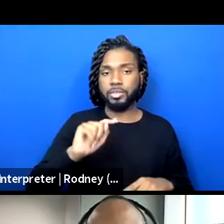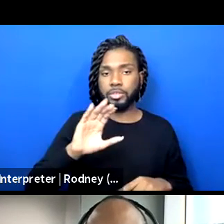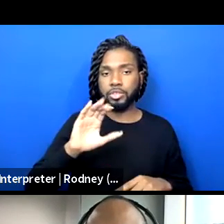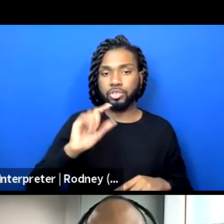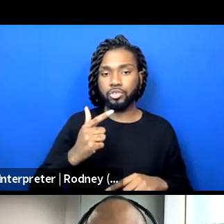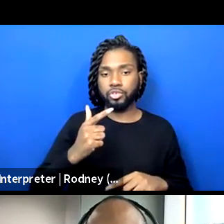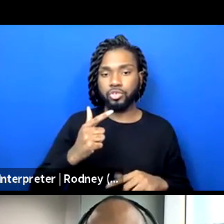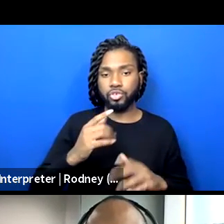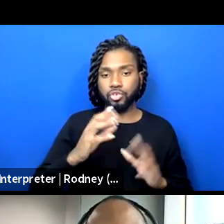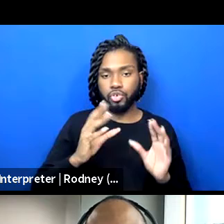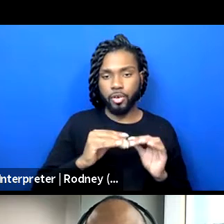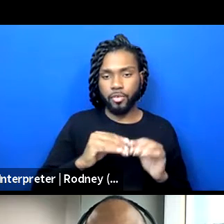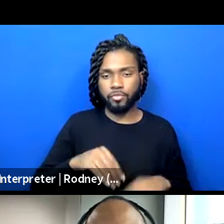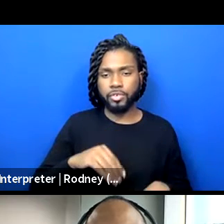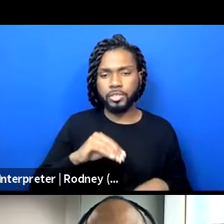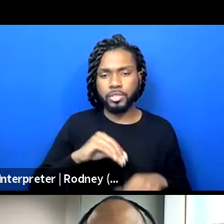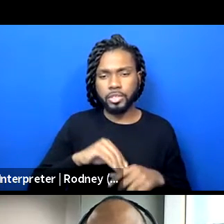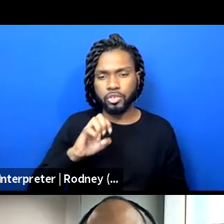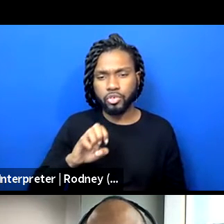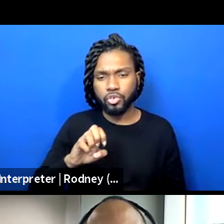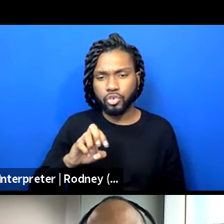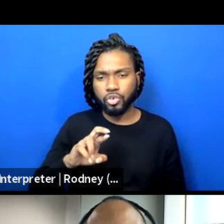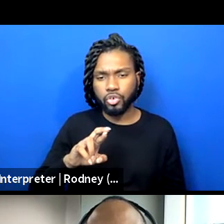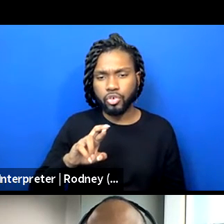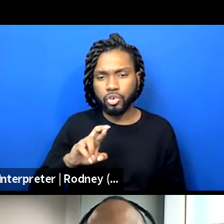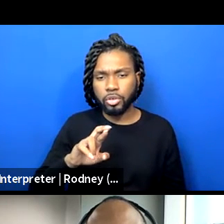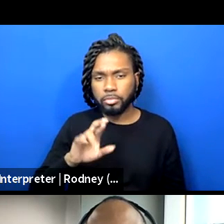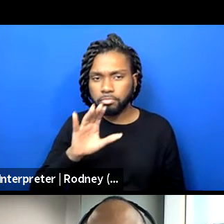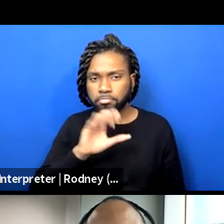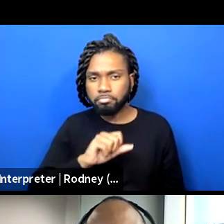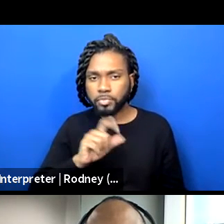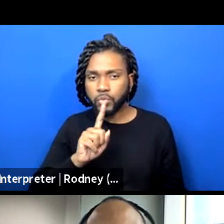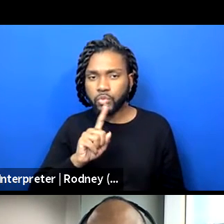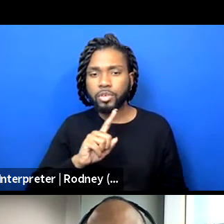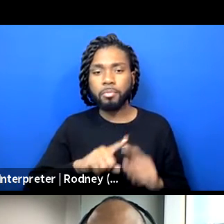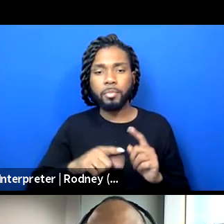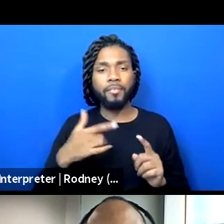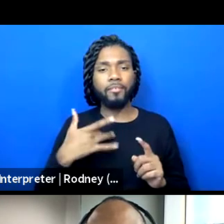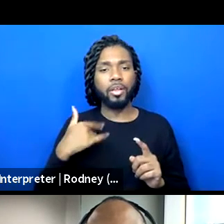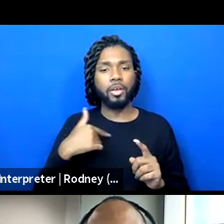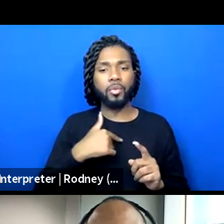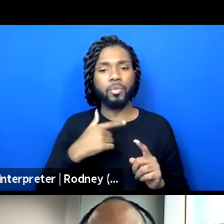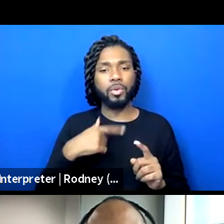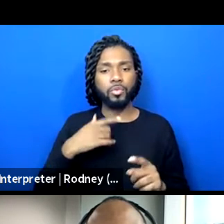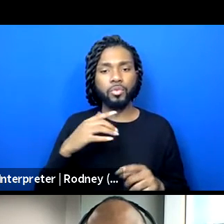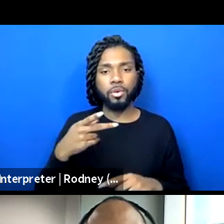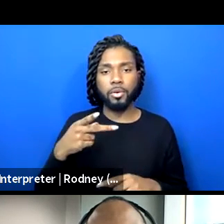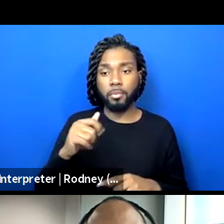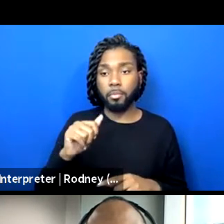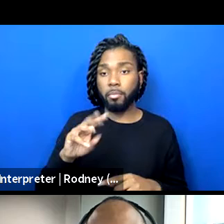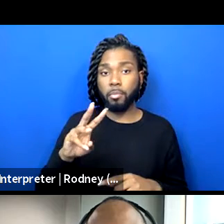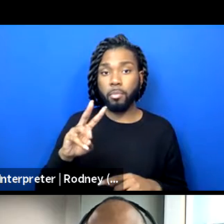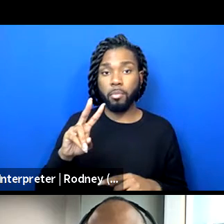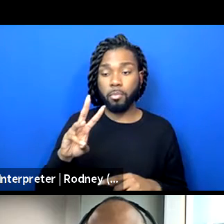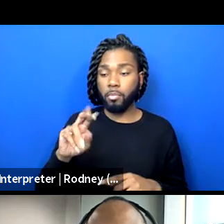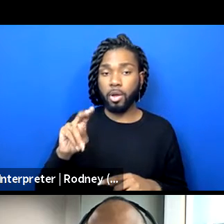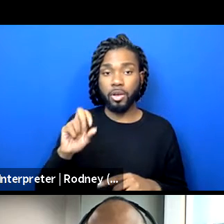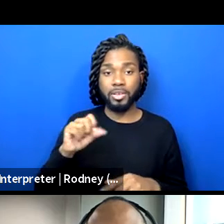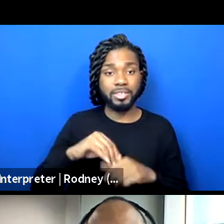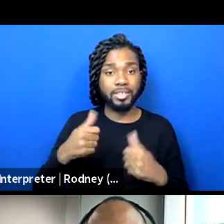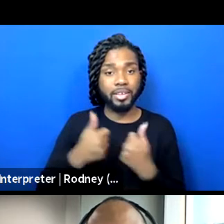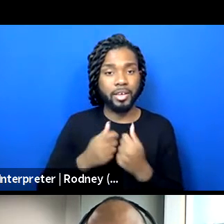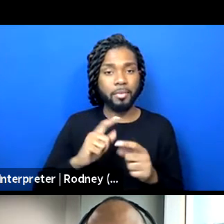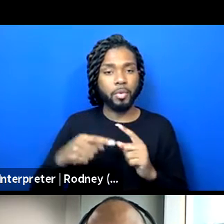artist, I felt like the talents, we were like pawns in the game. We were the front line, but we were never at the strategy table.